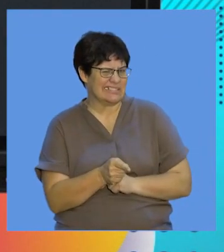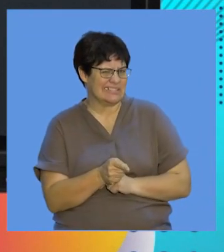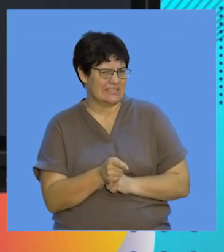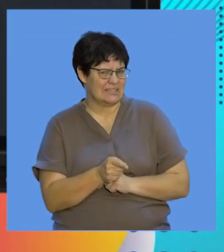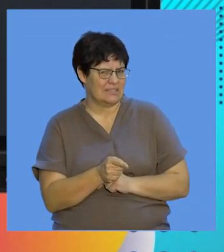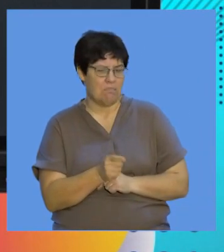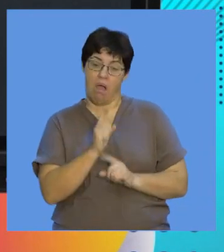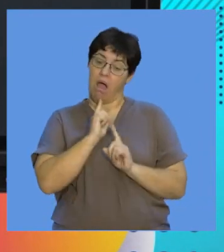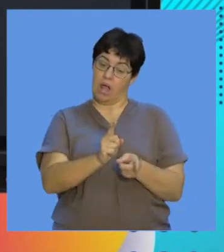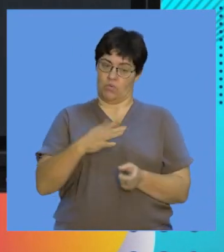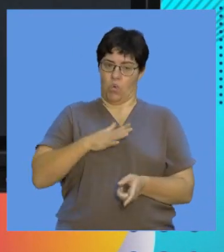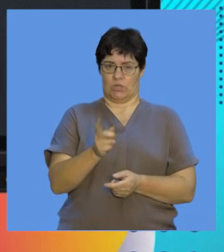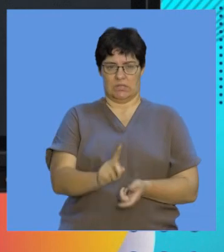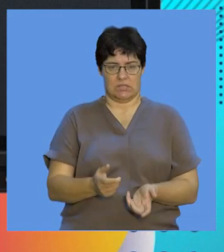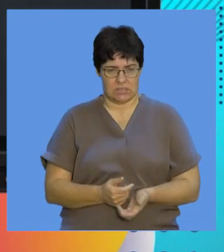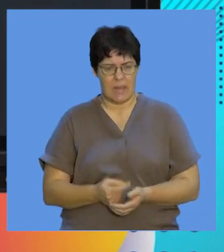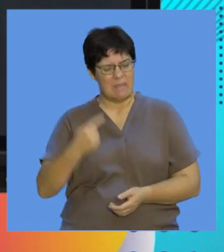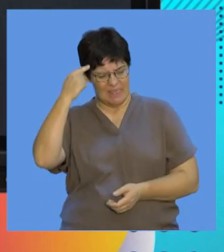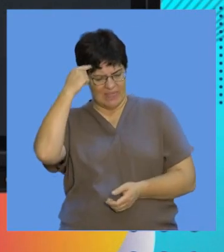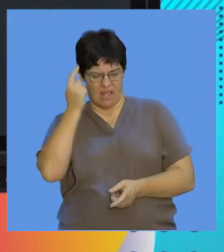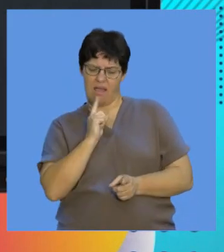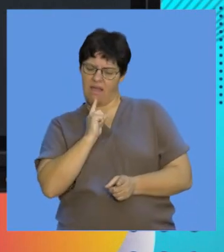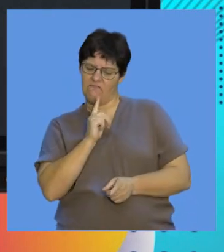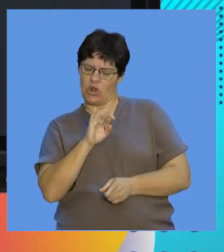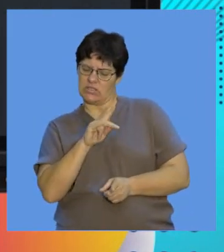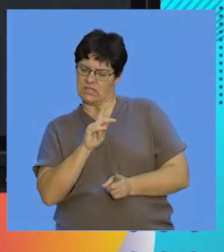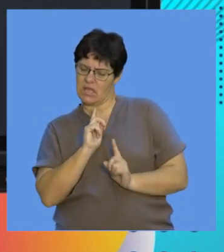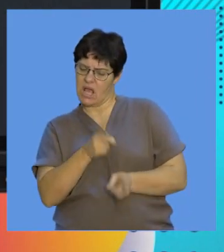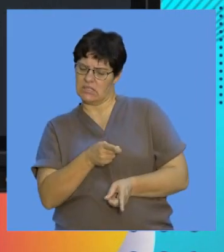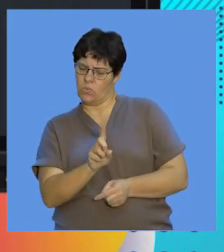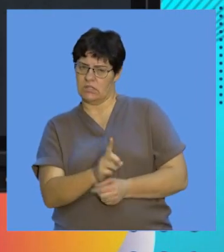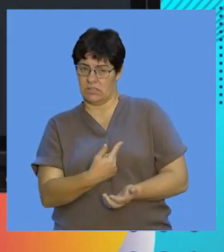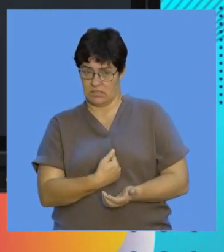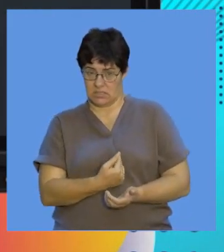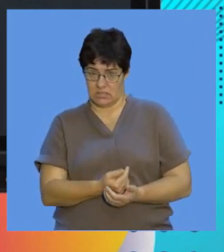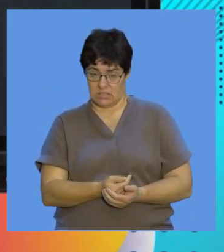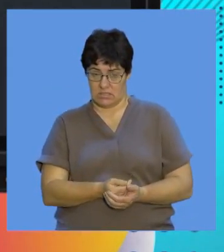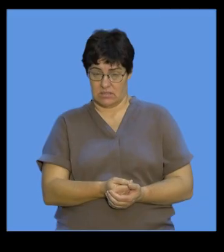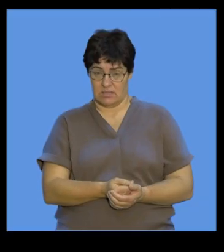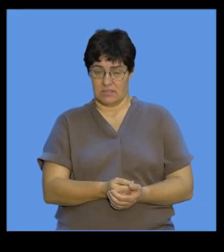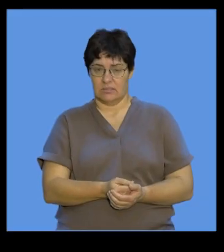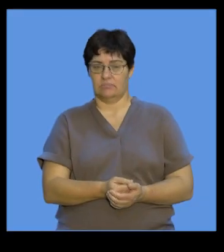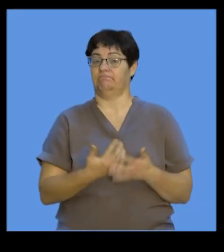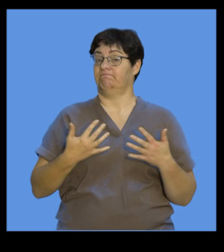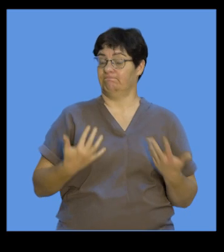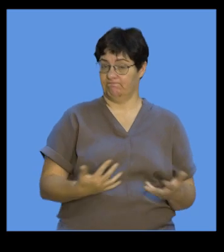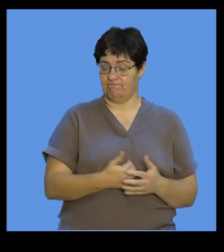my answer? What do I think the velocity is going to be? Right. So,